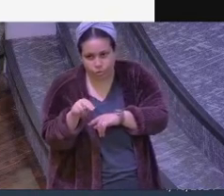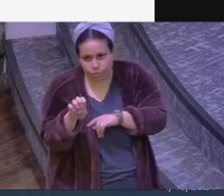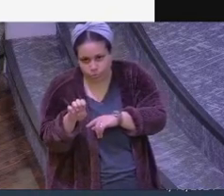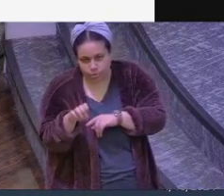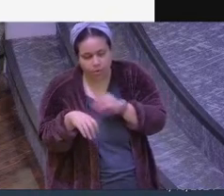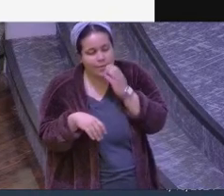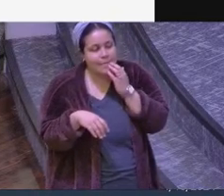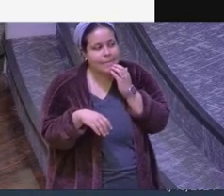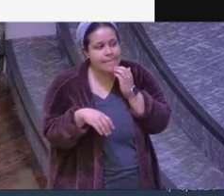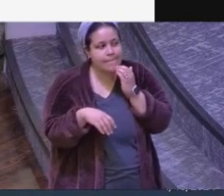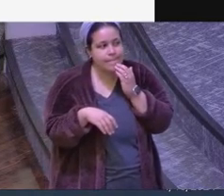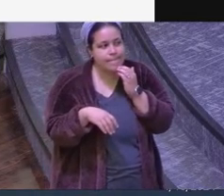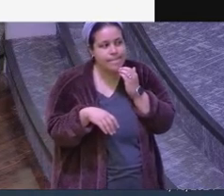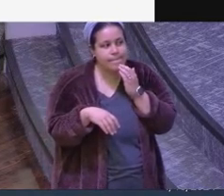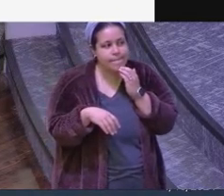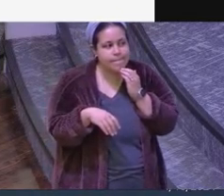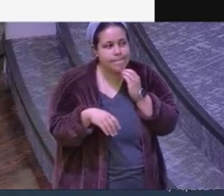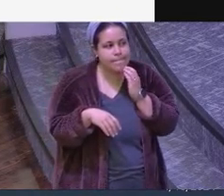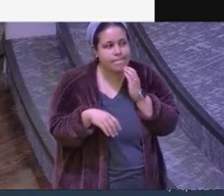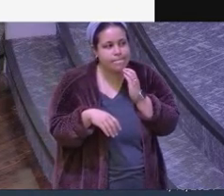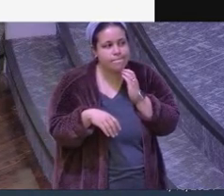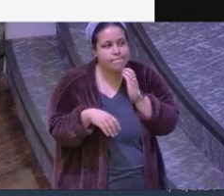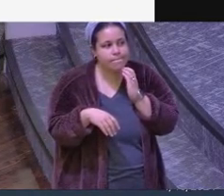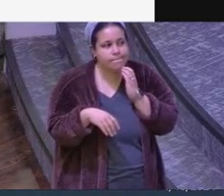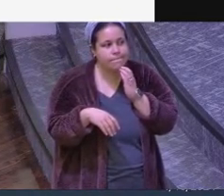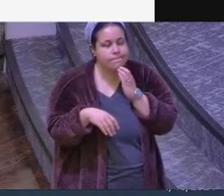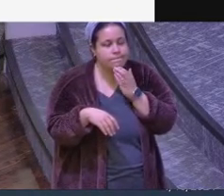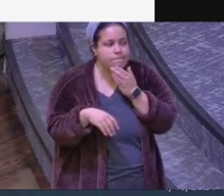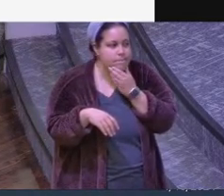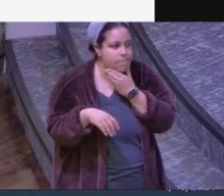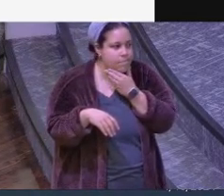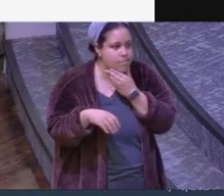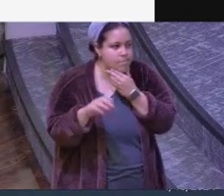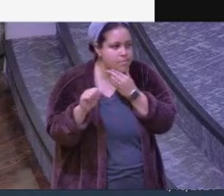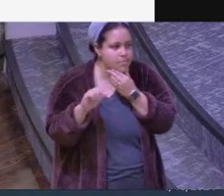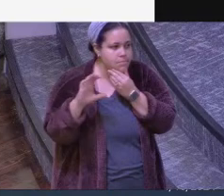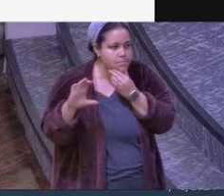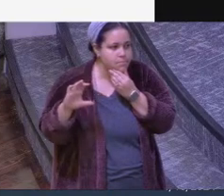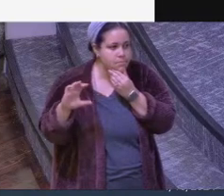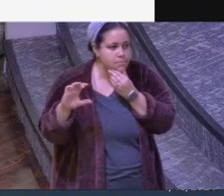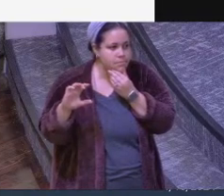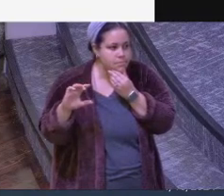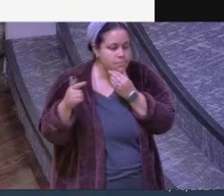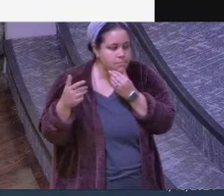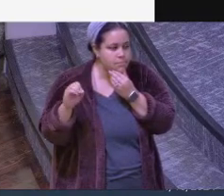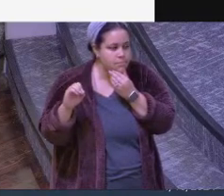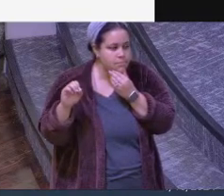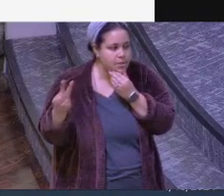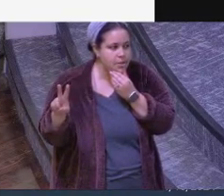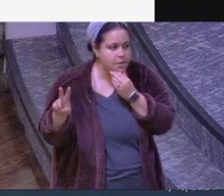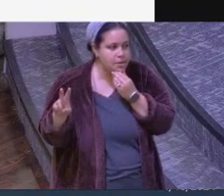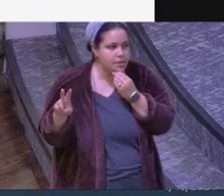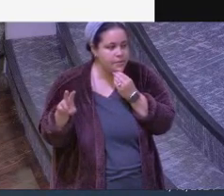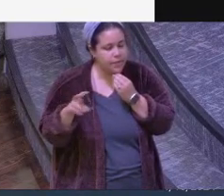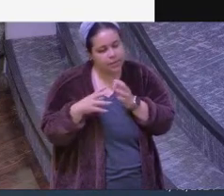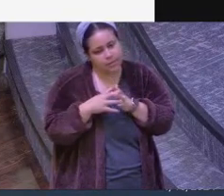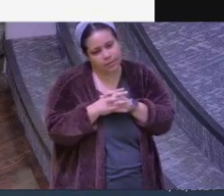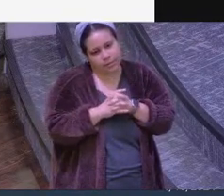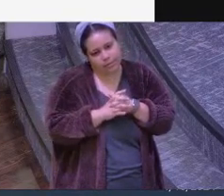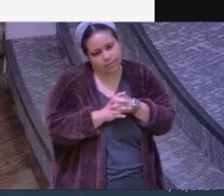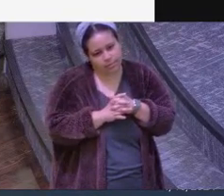on our website, that will go into ACC Gov, is signed up with ClearGov as well. So